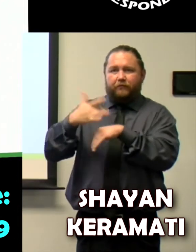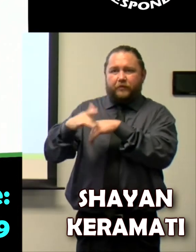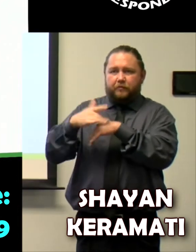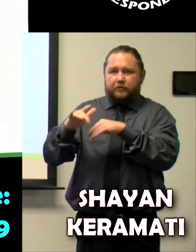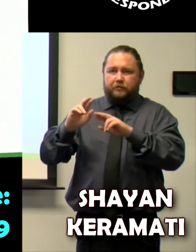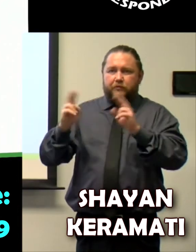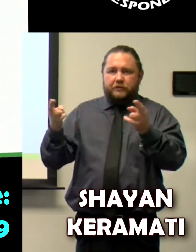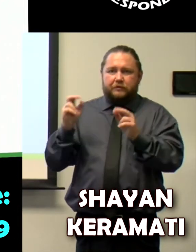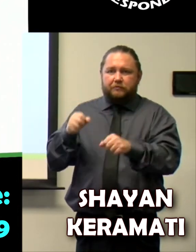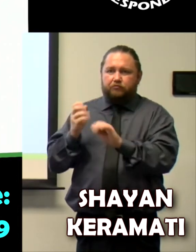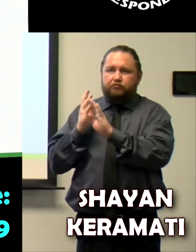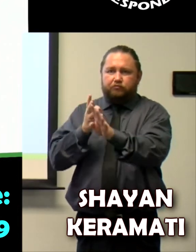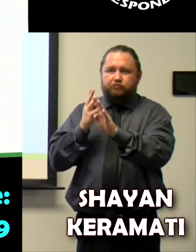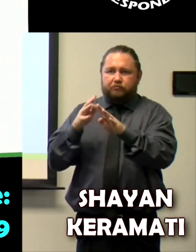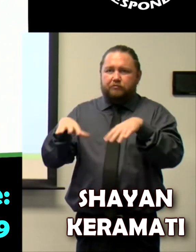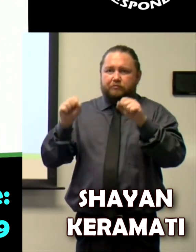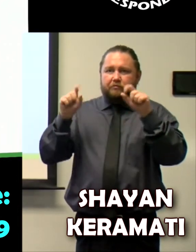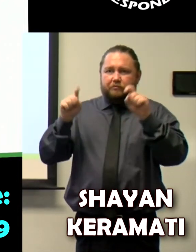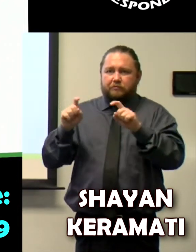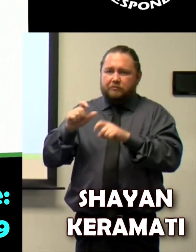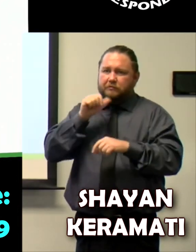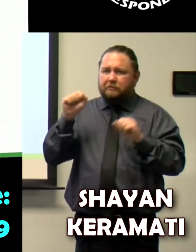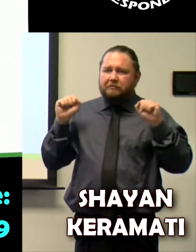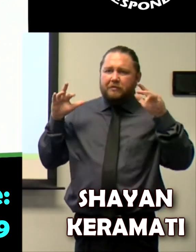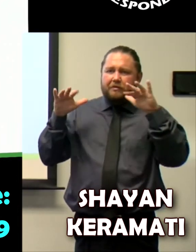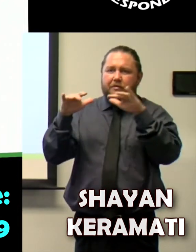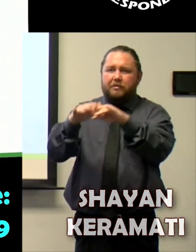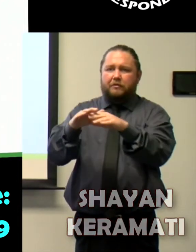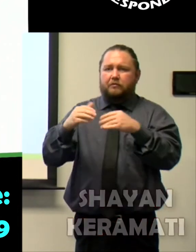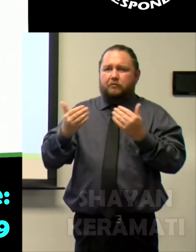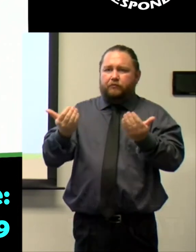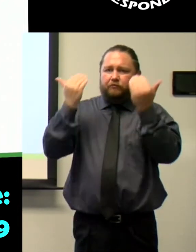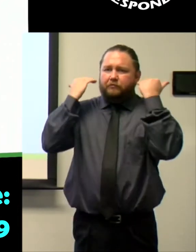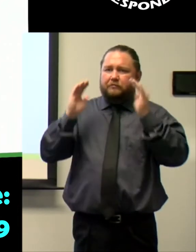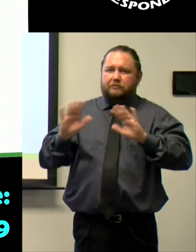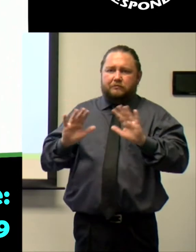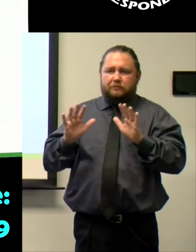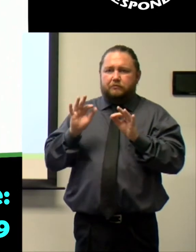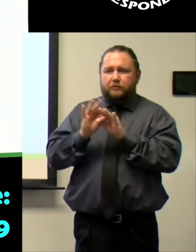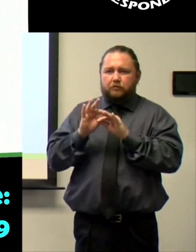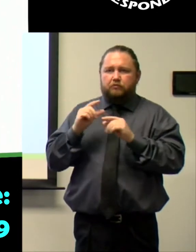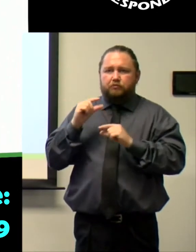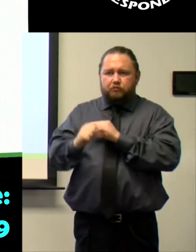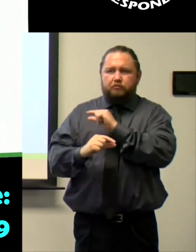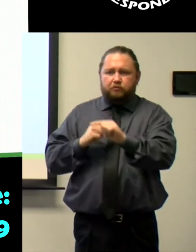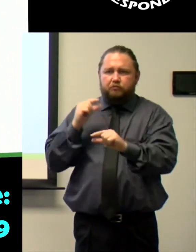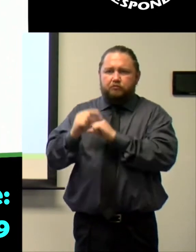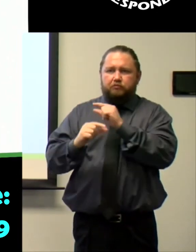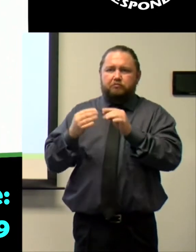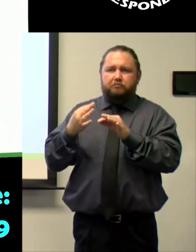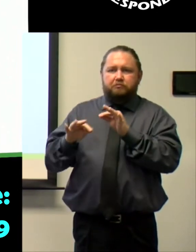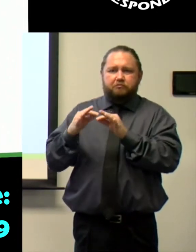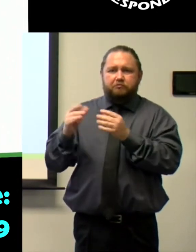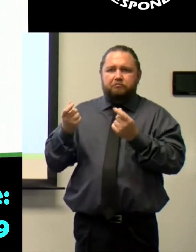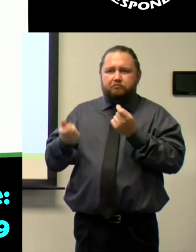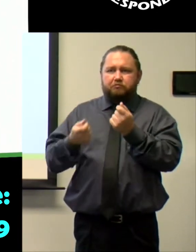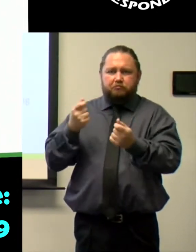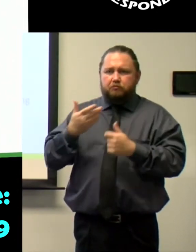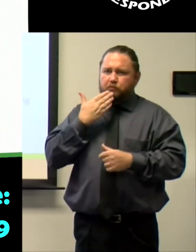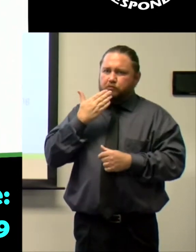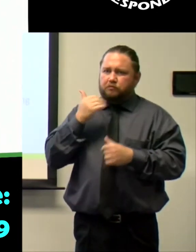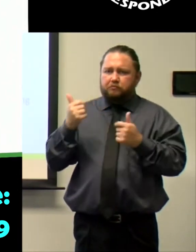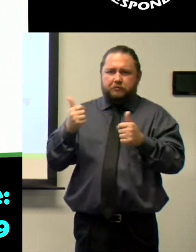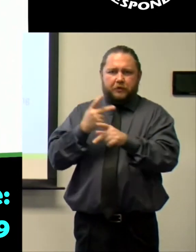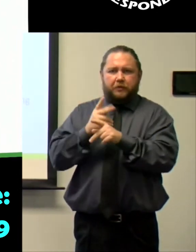time. In phase 1, all individuals, all vulnerable individuals